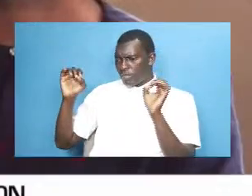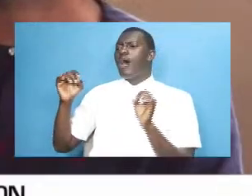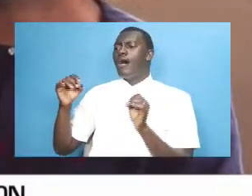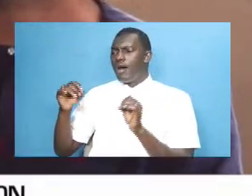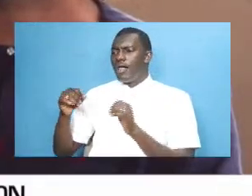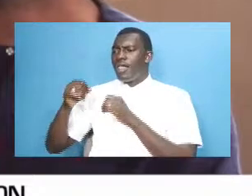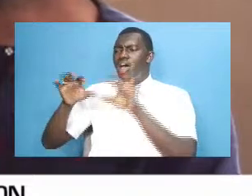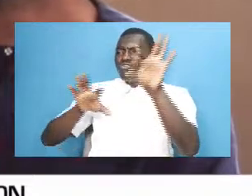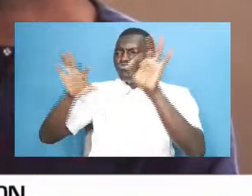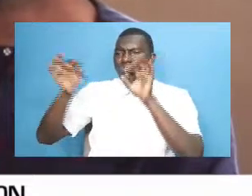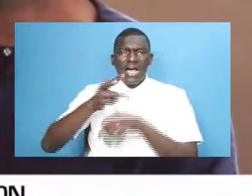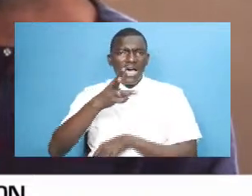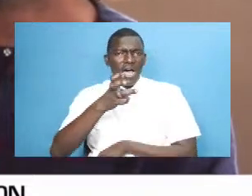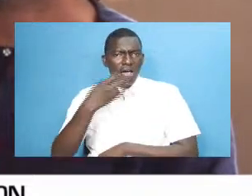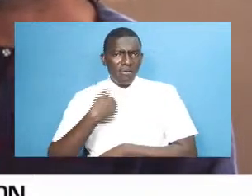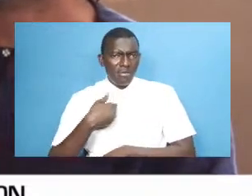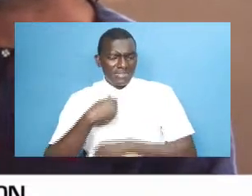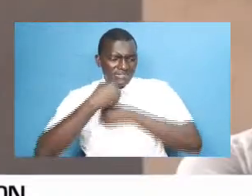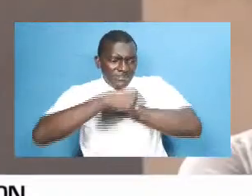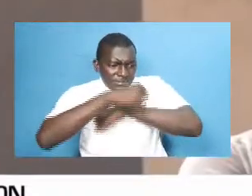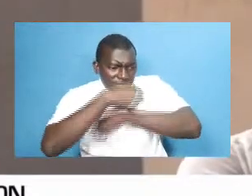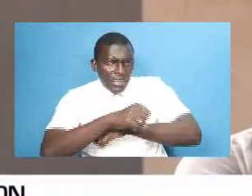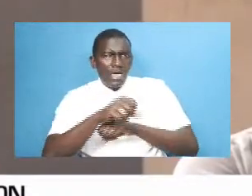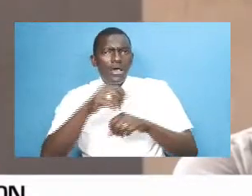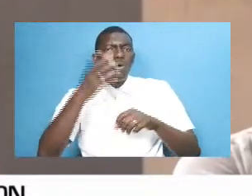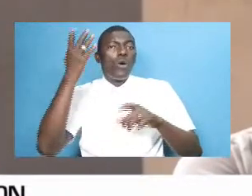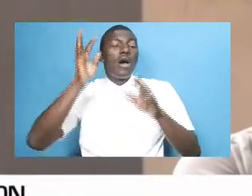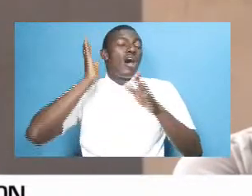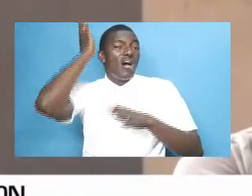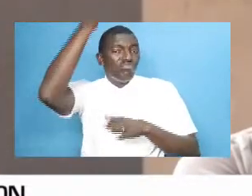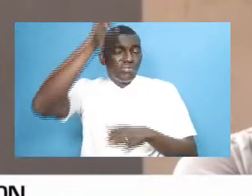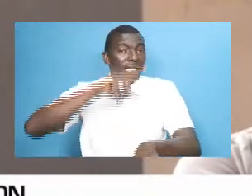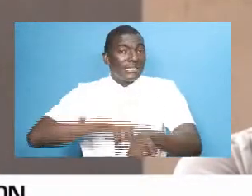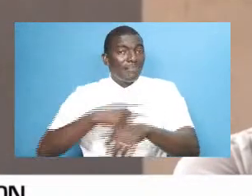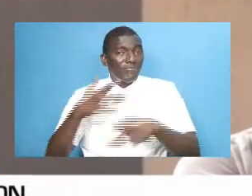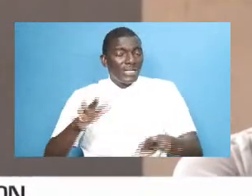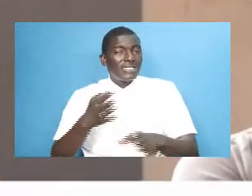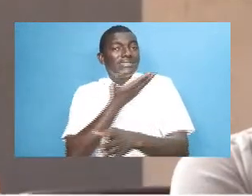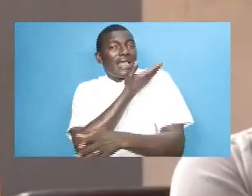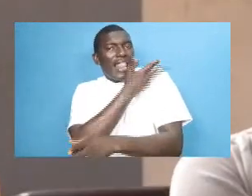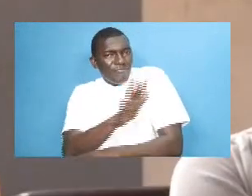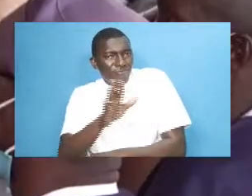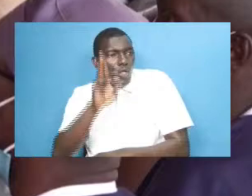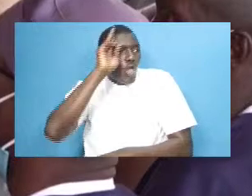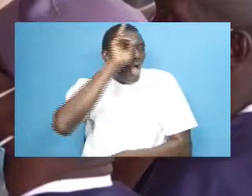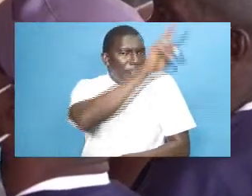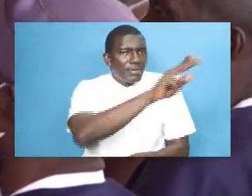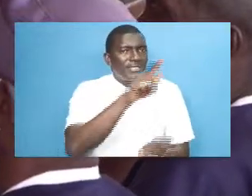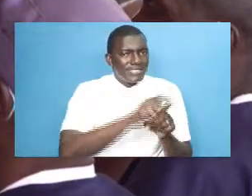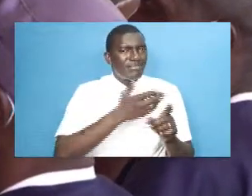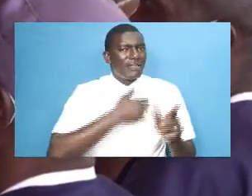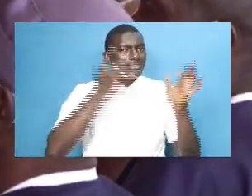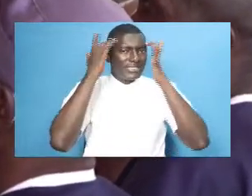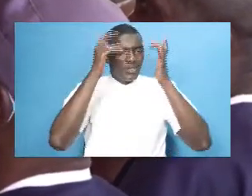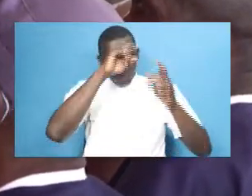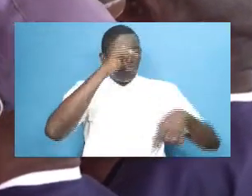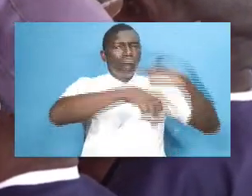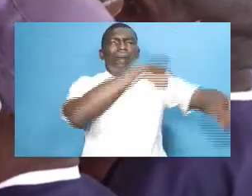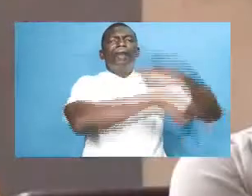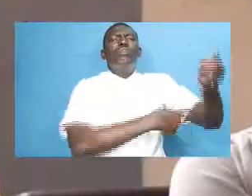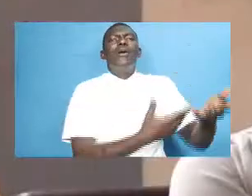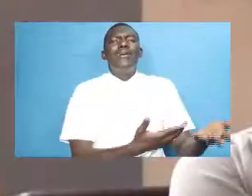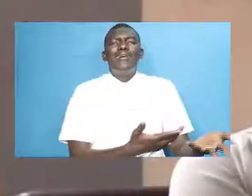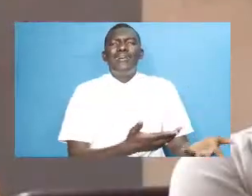inmates. And all this is possible because the government is committed to change concept of prisons from punitive to